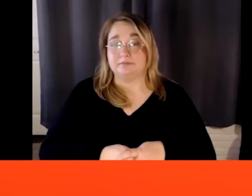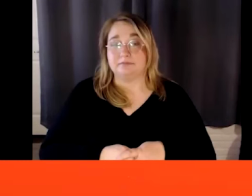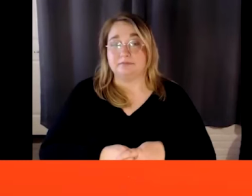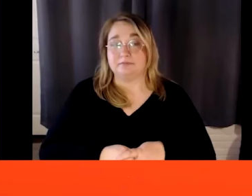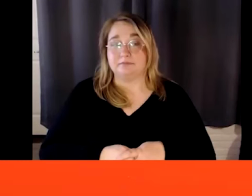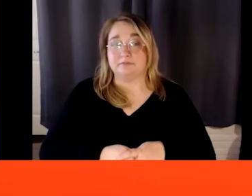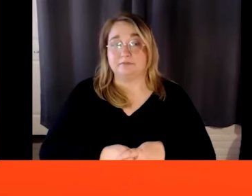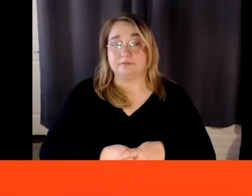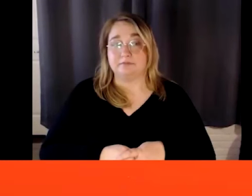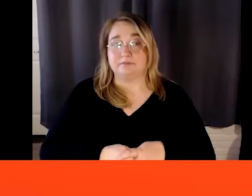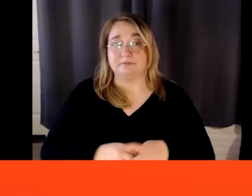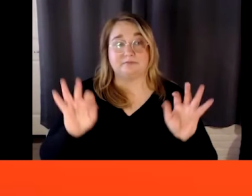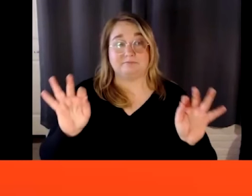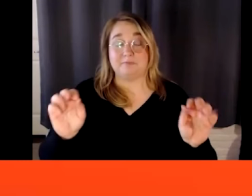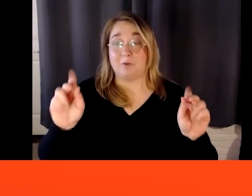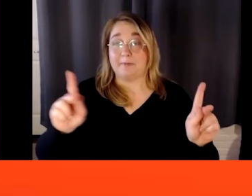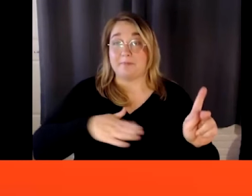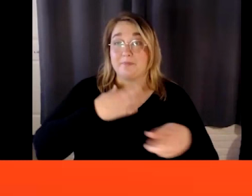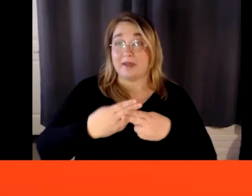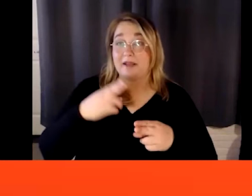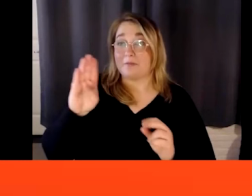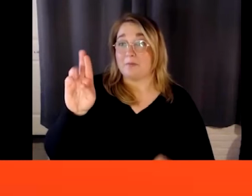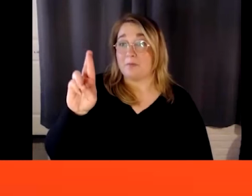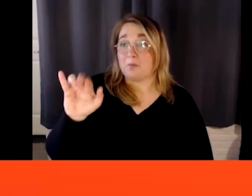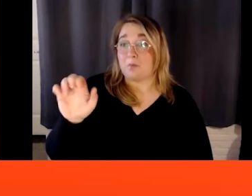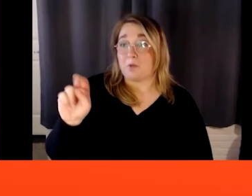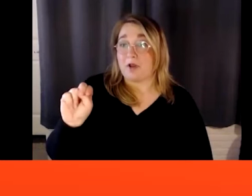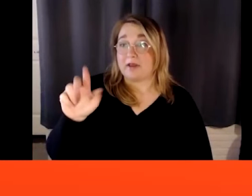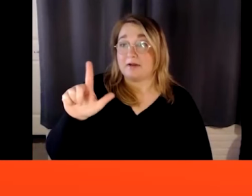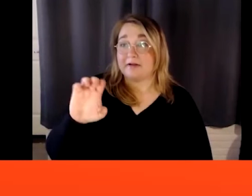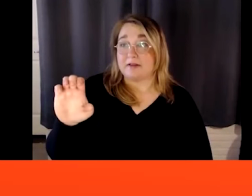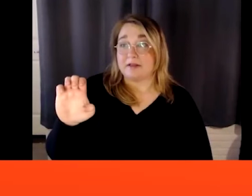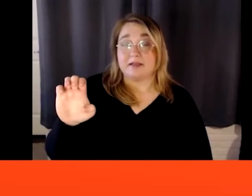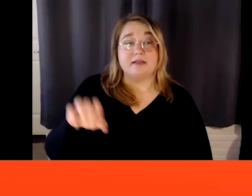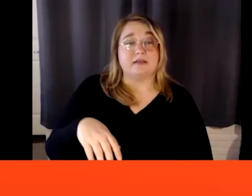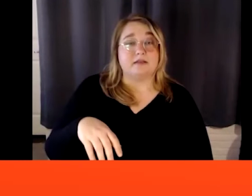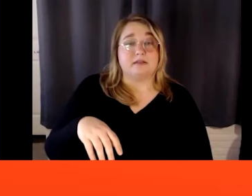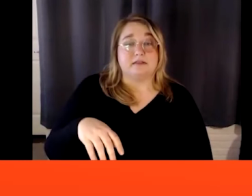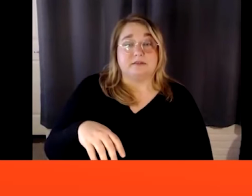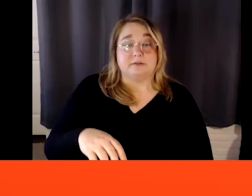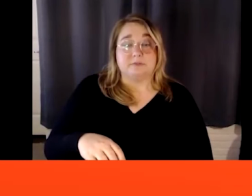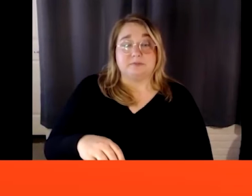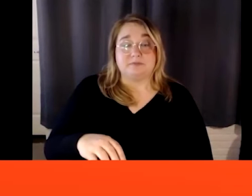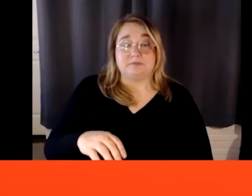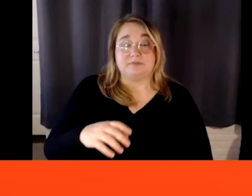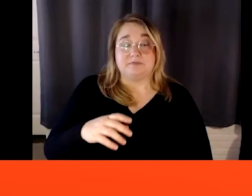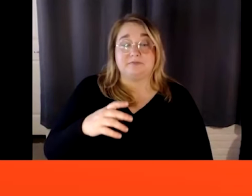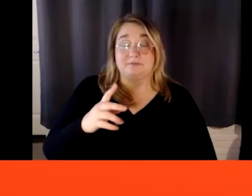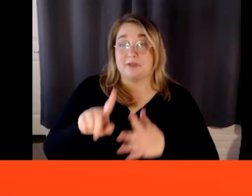There we go. All right. Well, my name is Brian Lee. As of 2 days